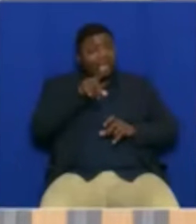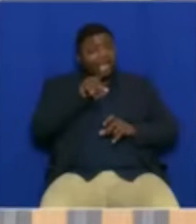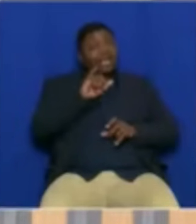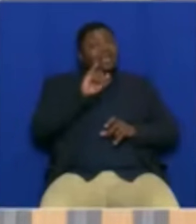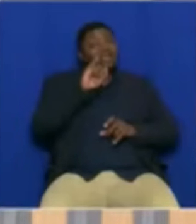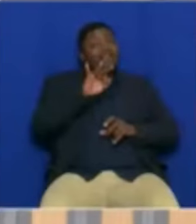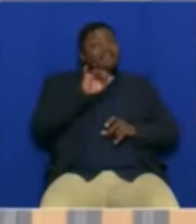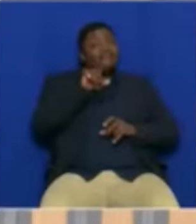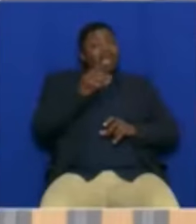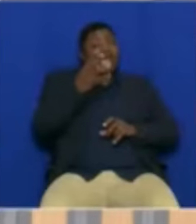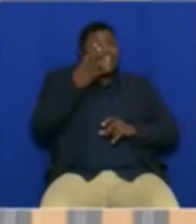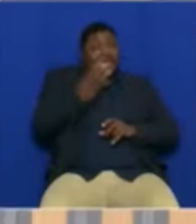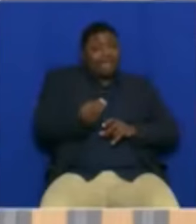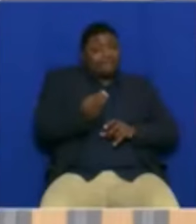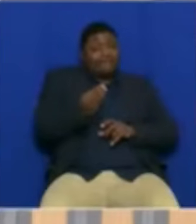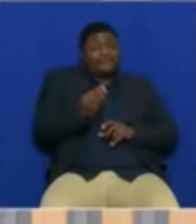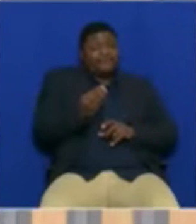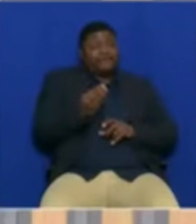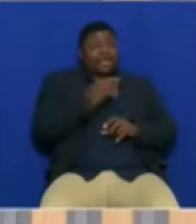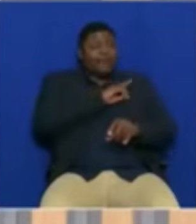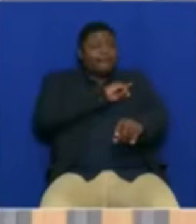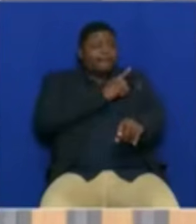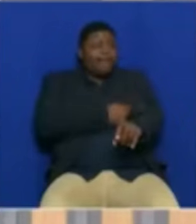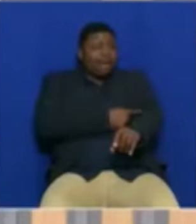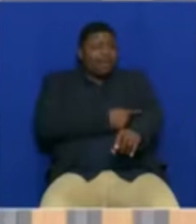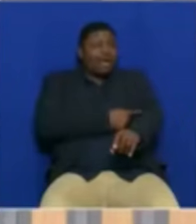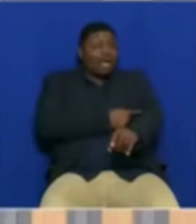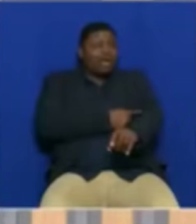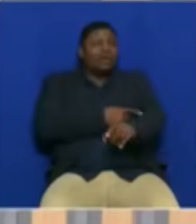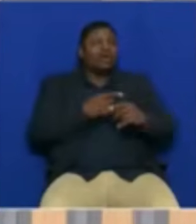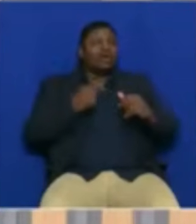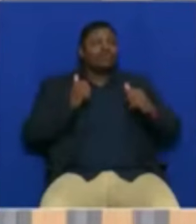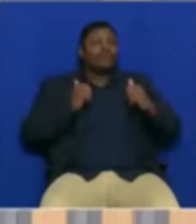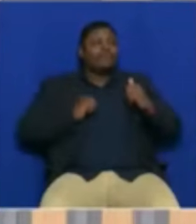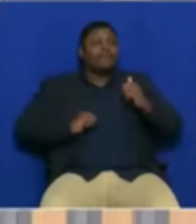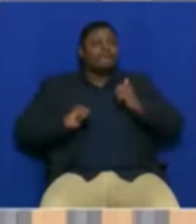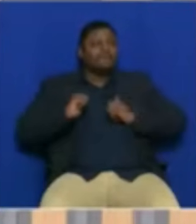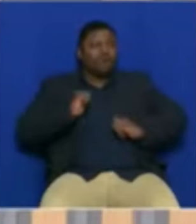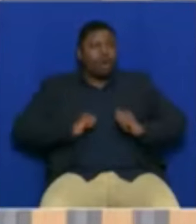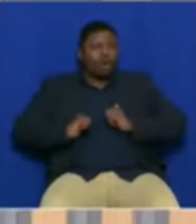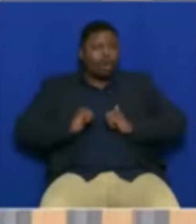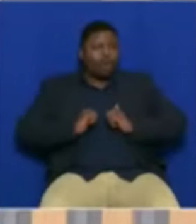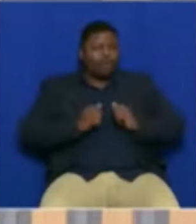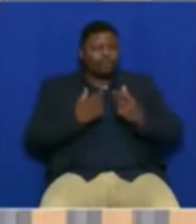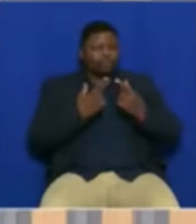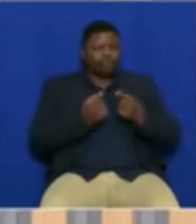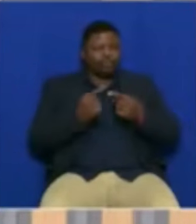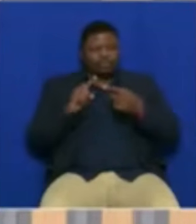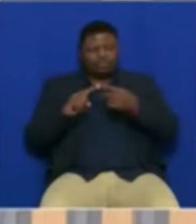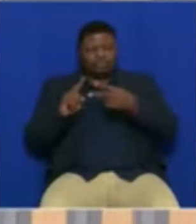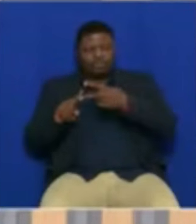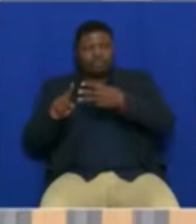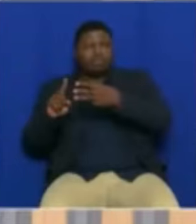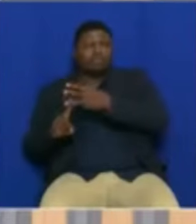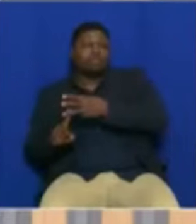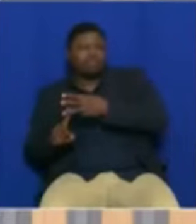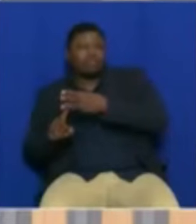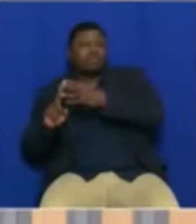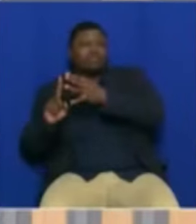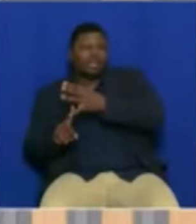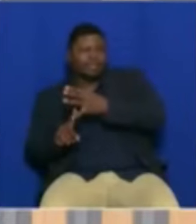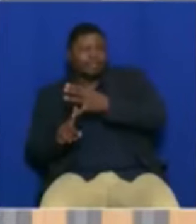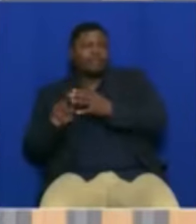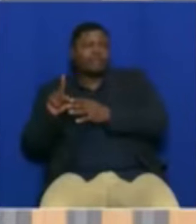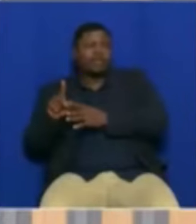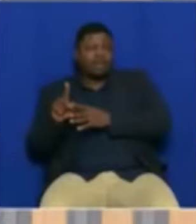X, you also have the power to do something that is ancillary